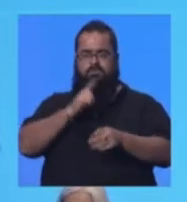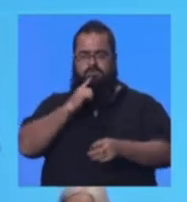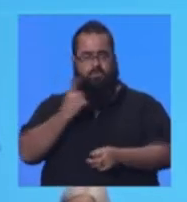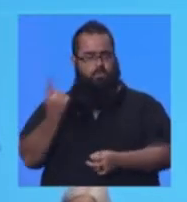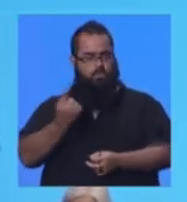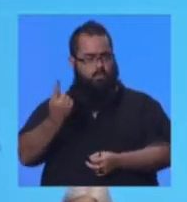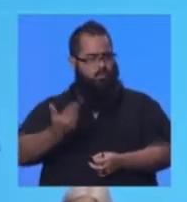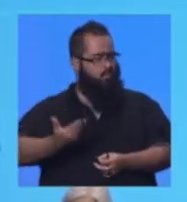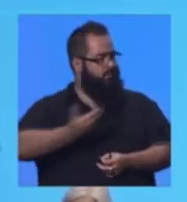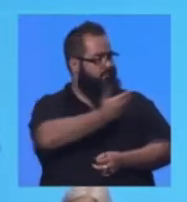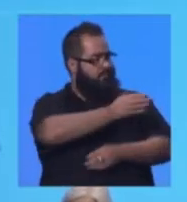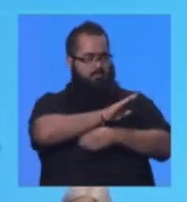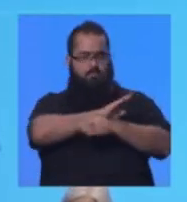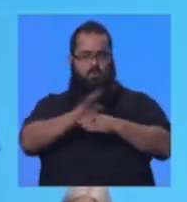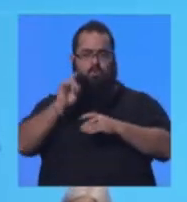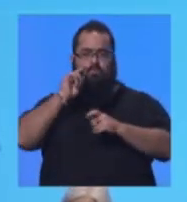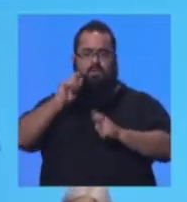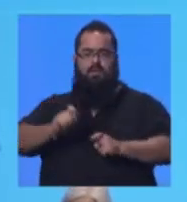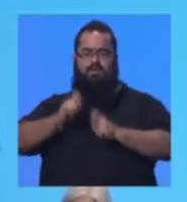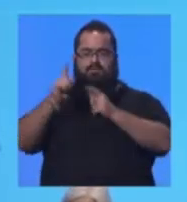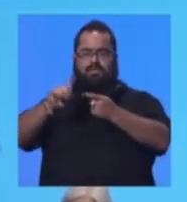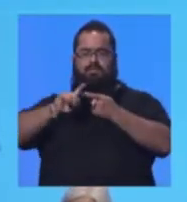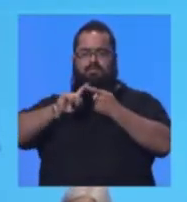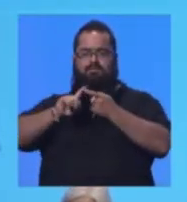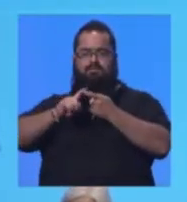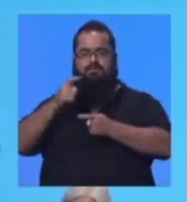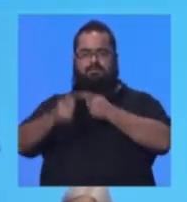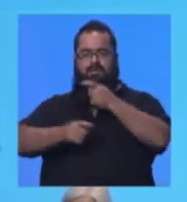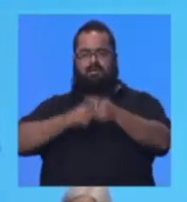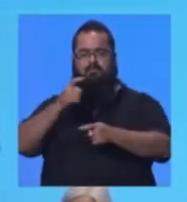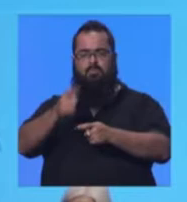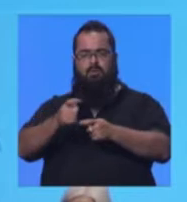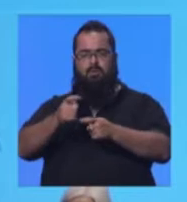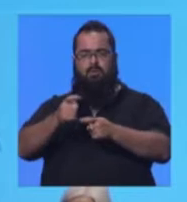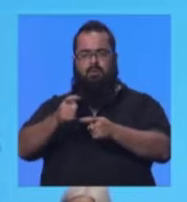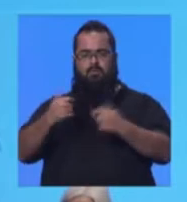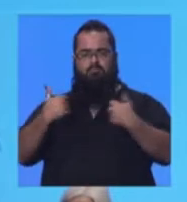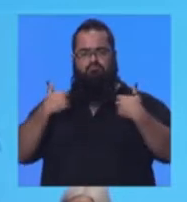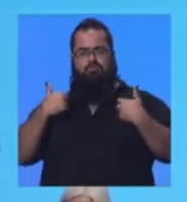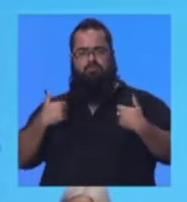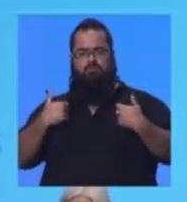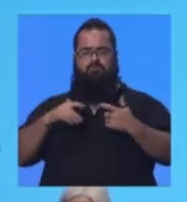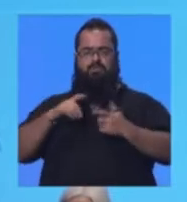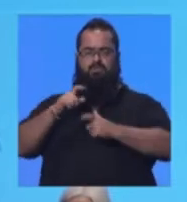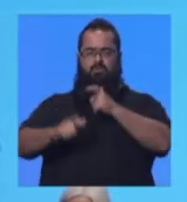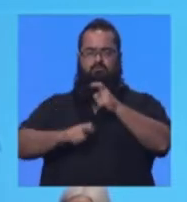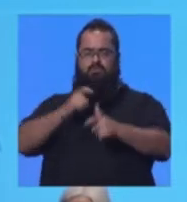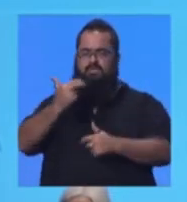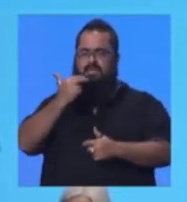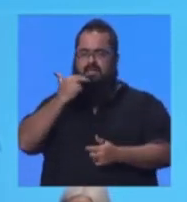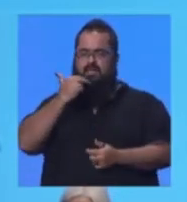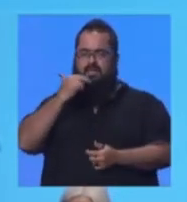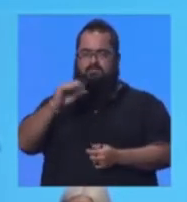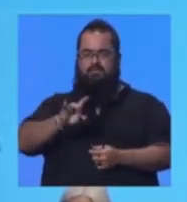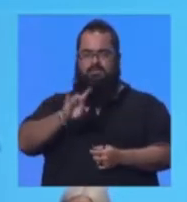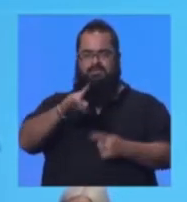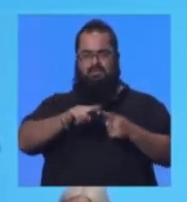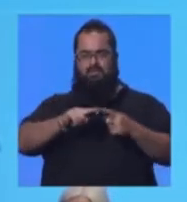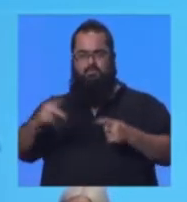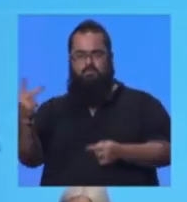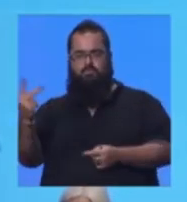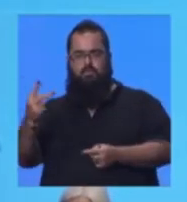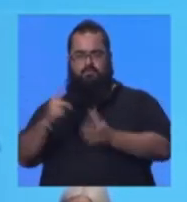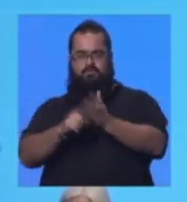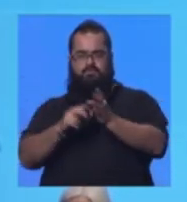board is attending the Sustainable Prosperity Conference in Adelaide from the 10th to the 12th of